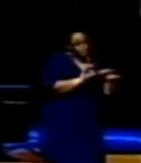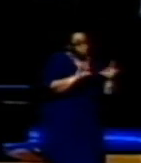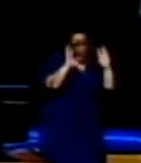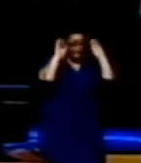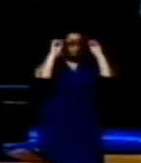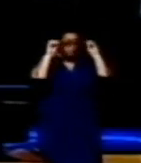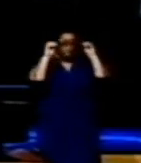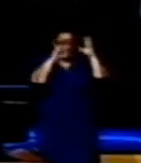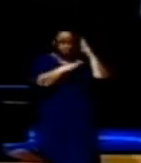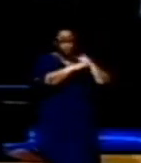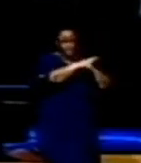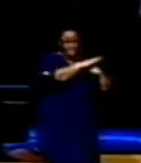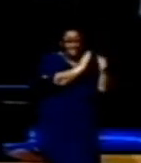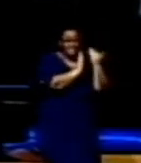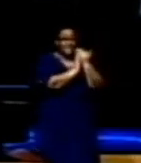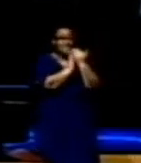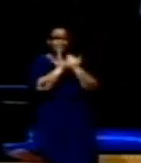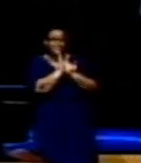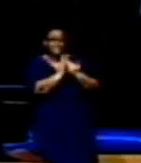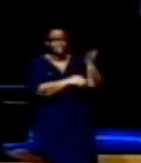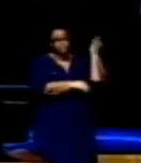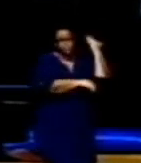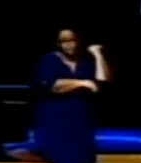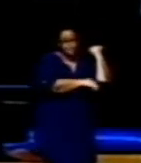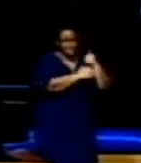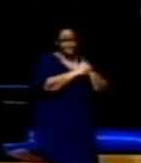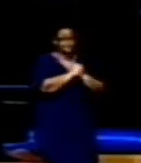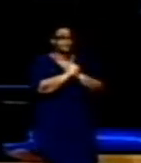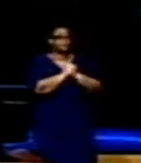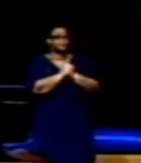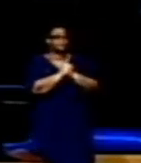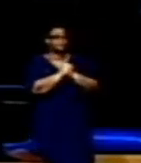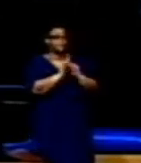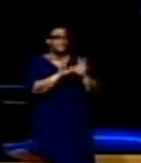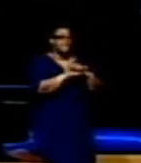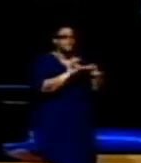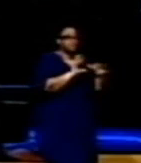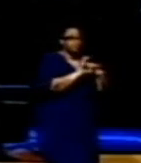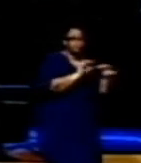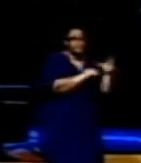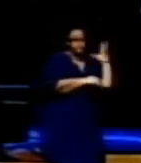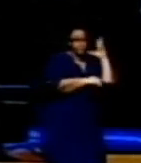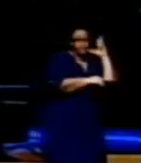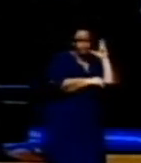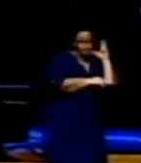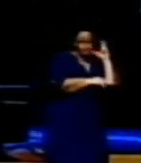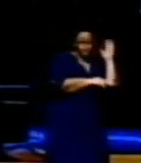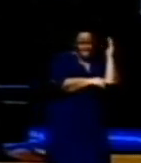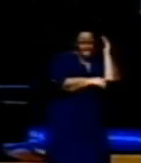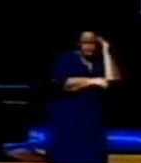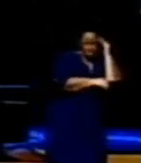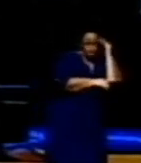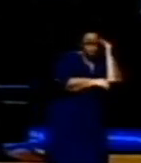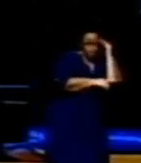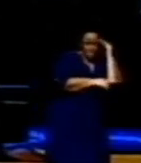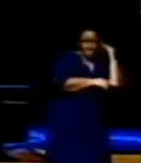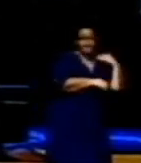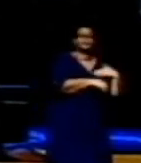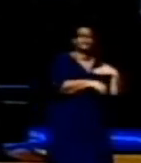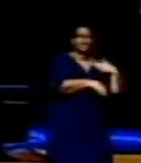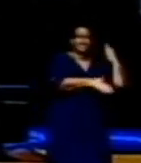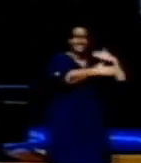you hidden lessons from our past. Stories we've heard and known, stories our